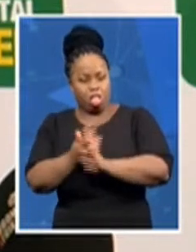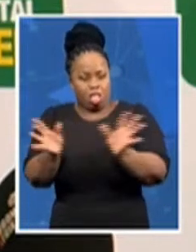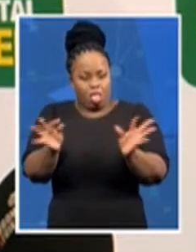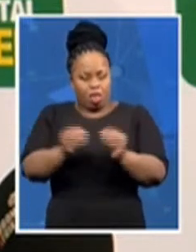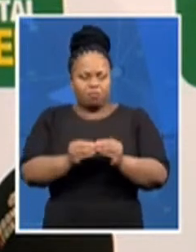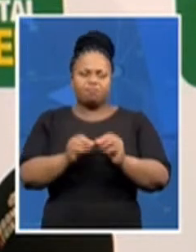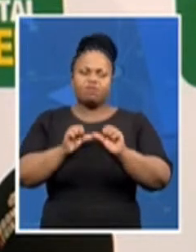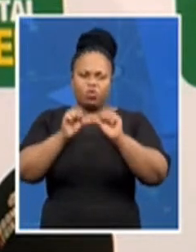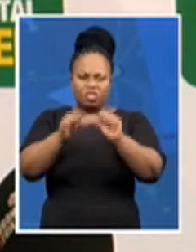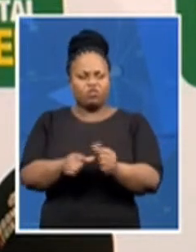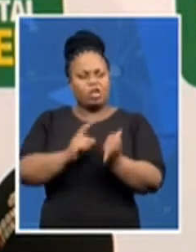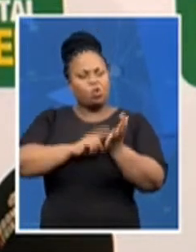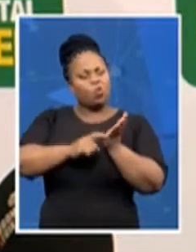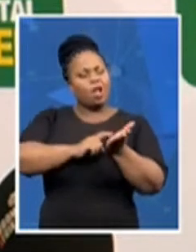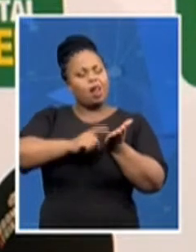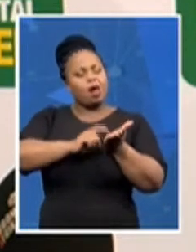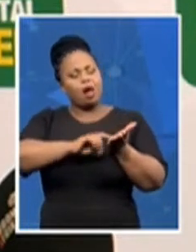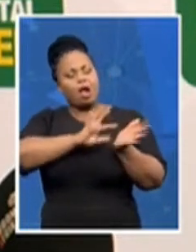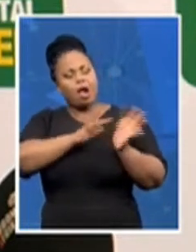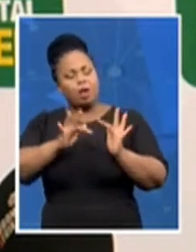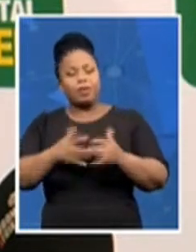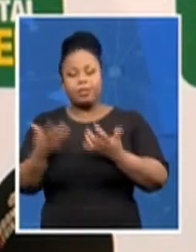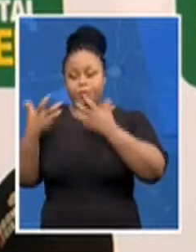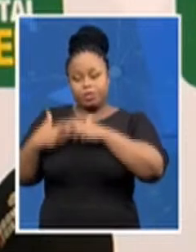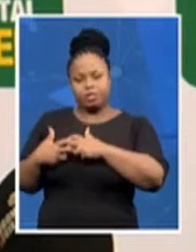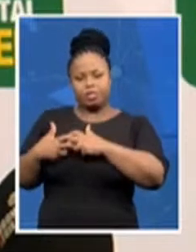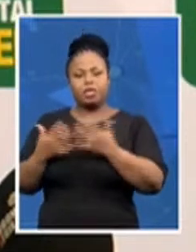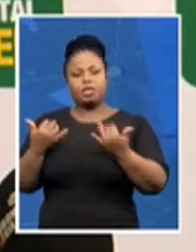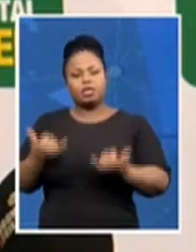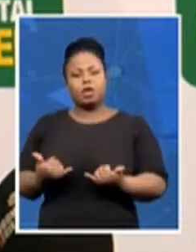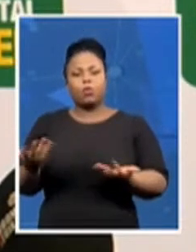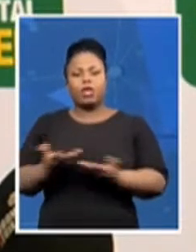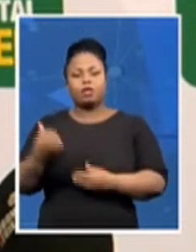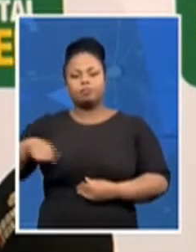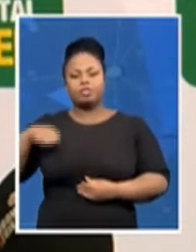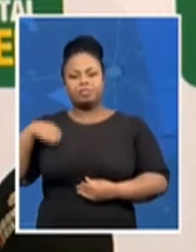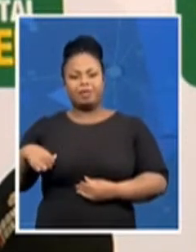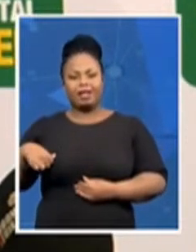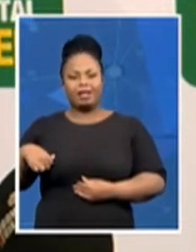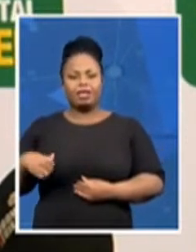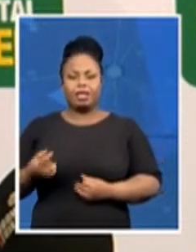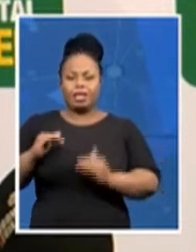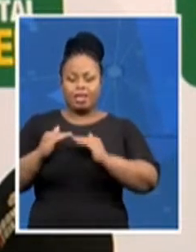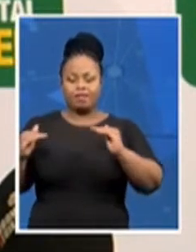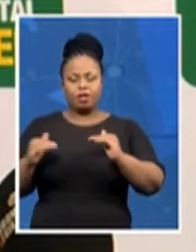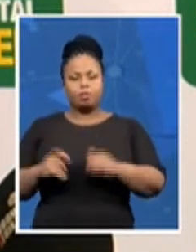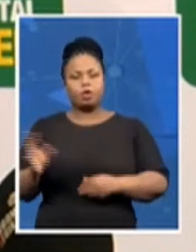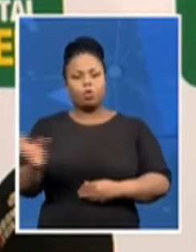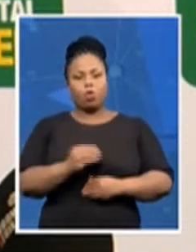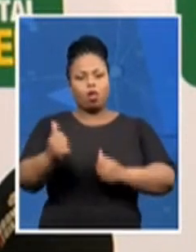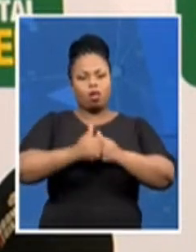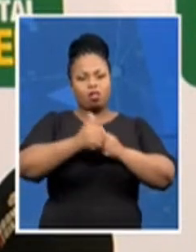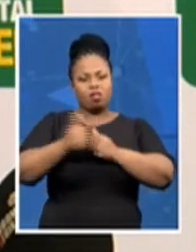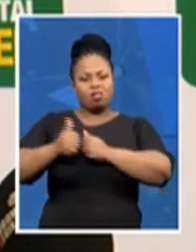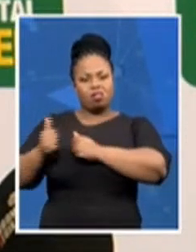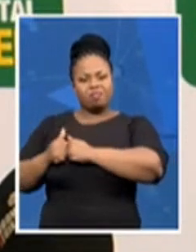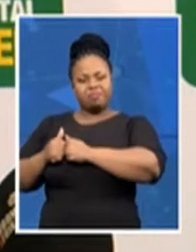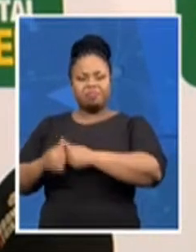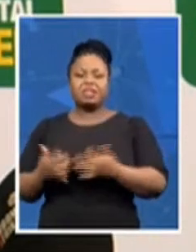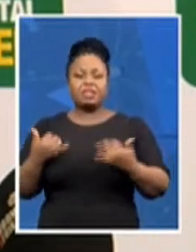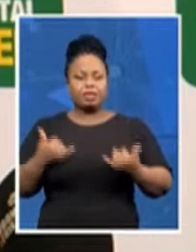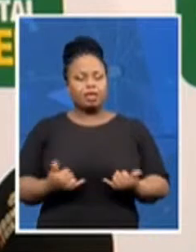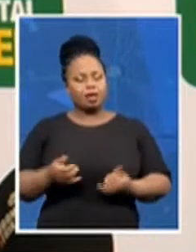coordinated at municipal level by all organs. We are also using